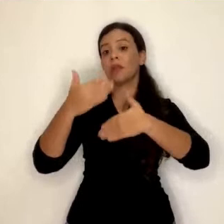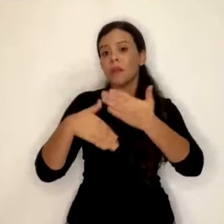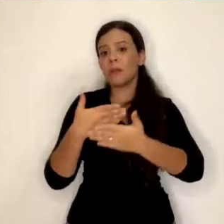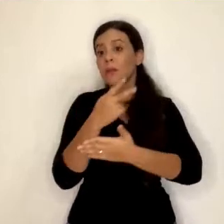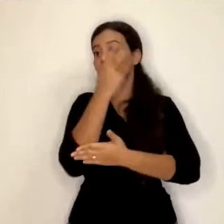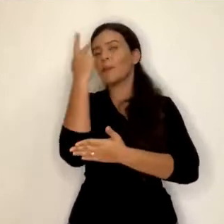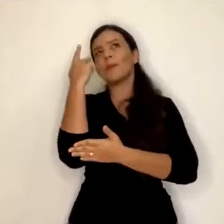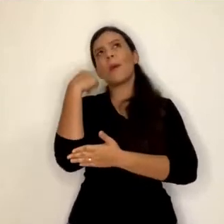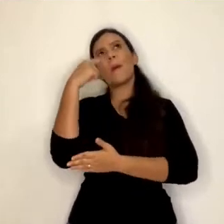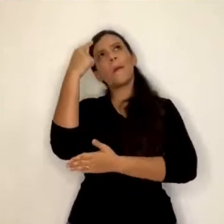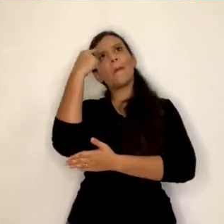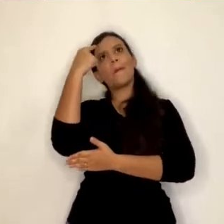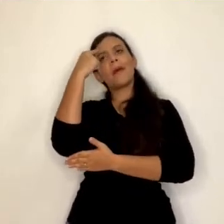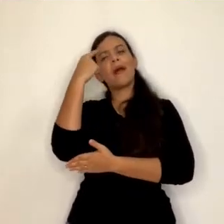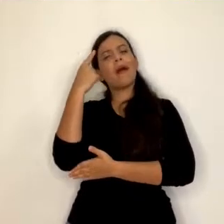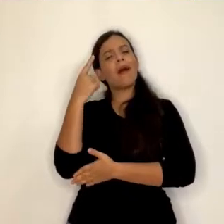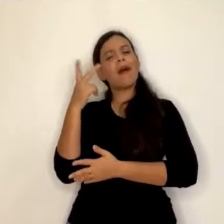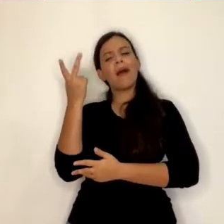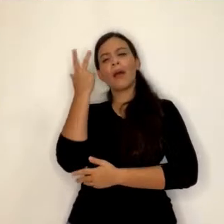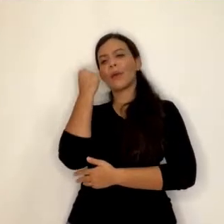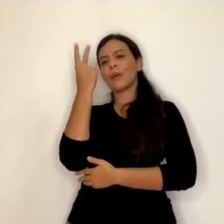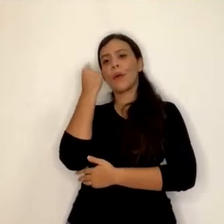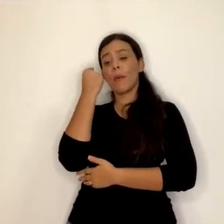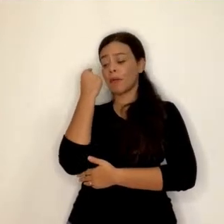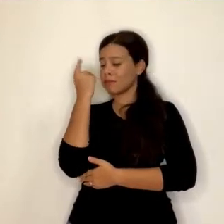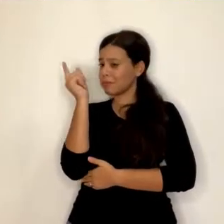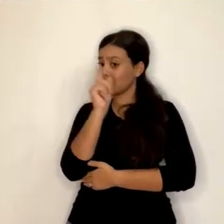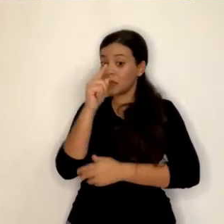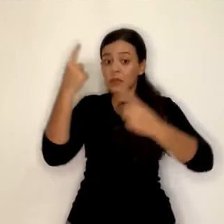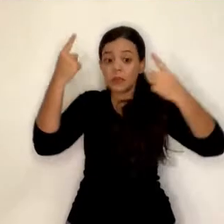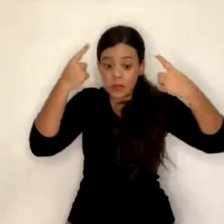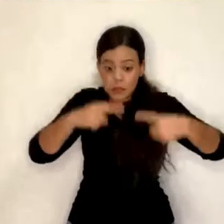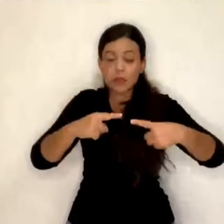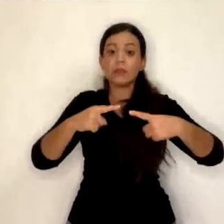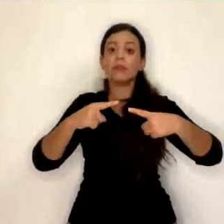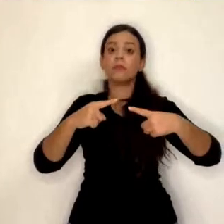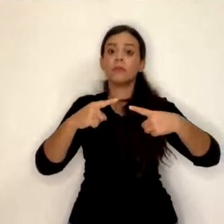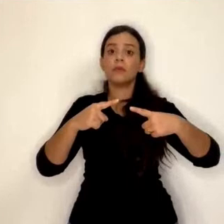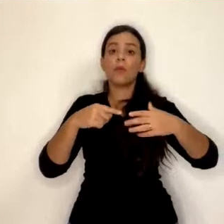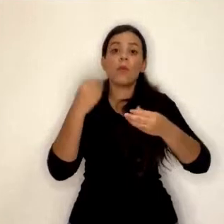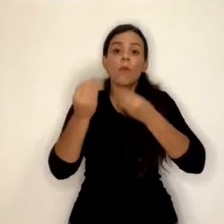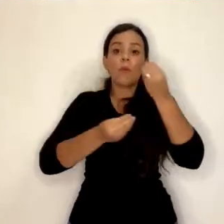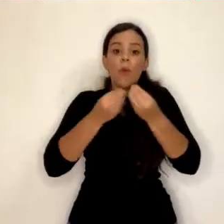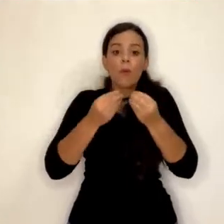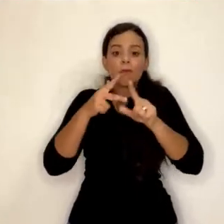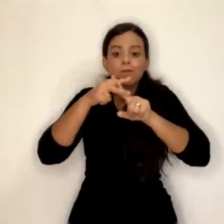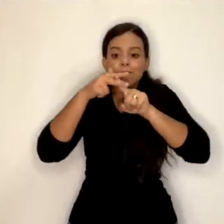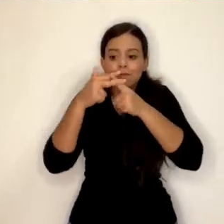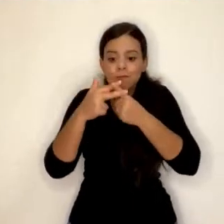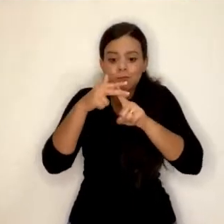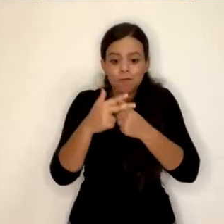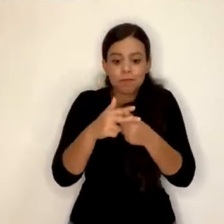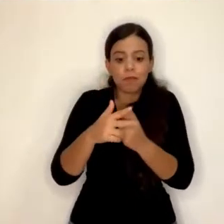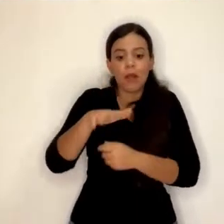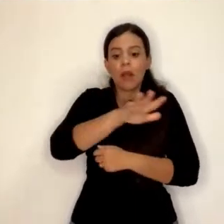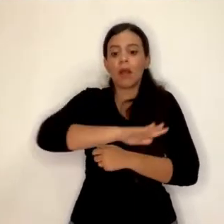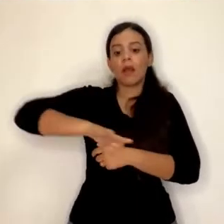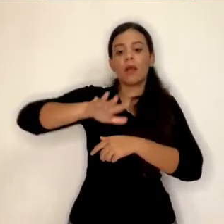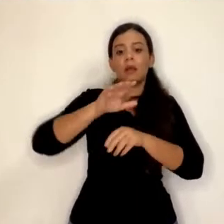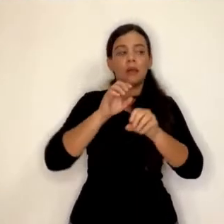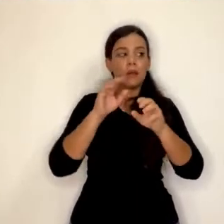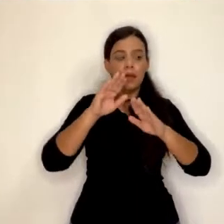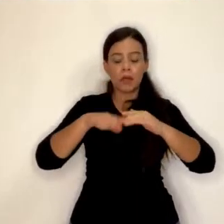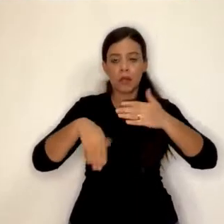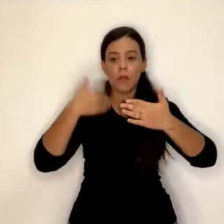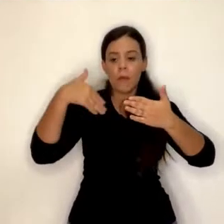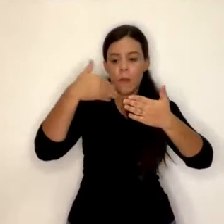to deal with the post-pandemic issues. People don't have an understanding of what's going to